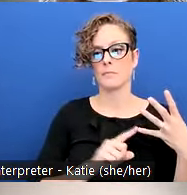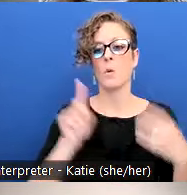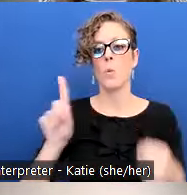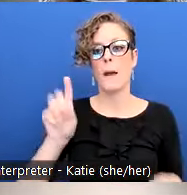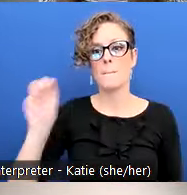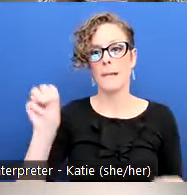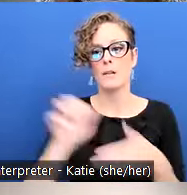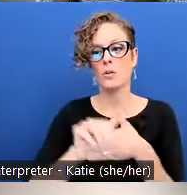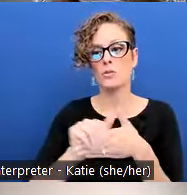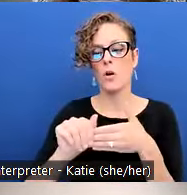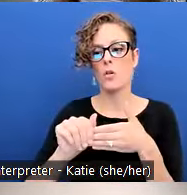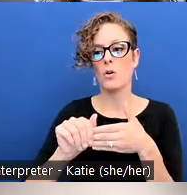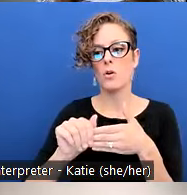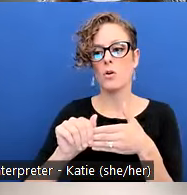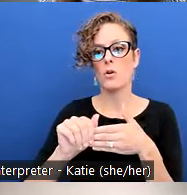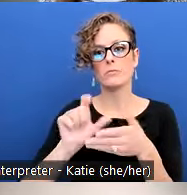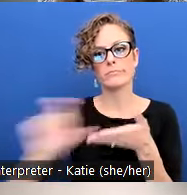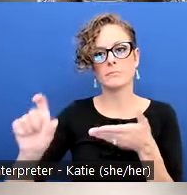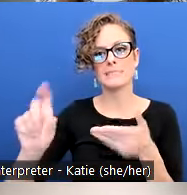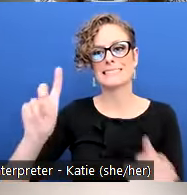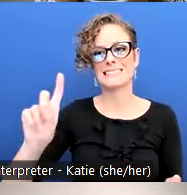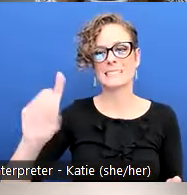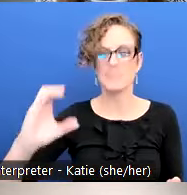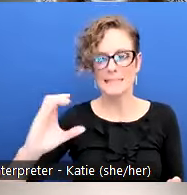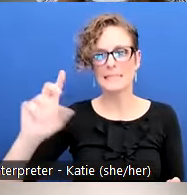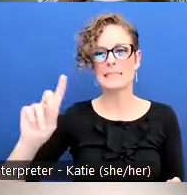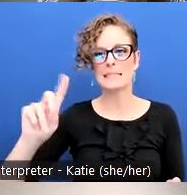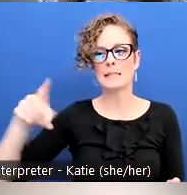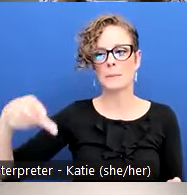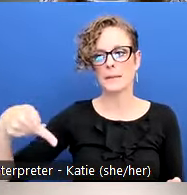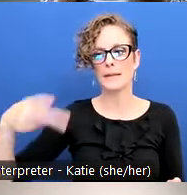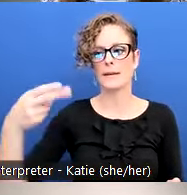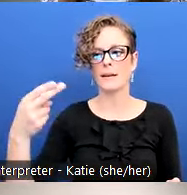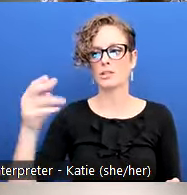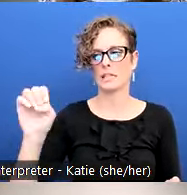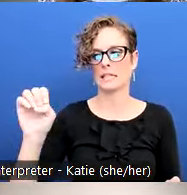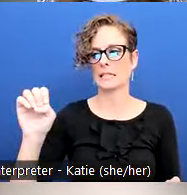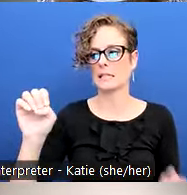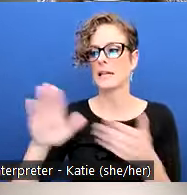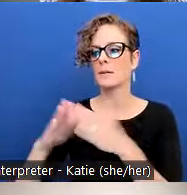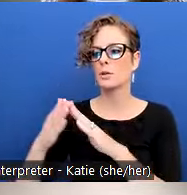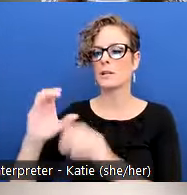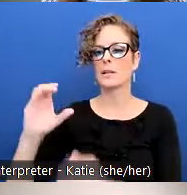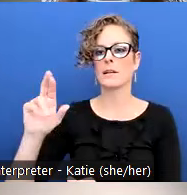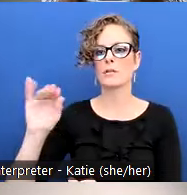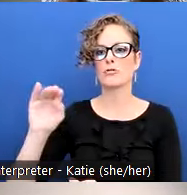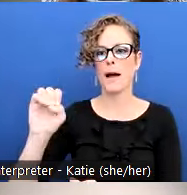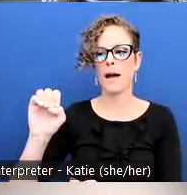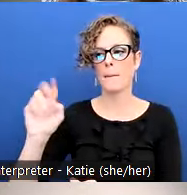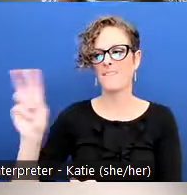$1 million will go to CDPHE, to their Community Crime Victims Grant Program. This is a program that